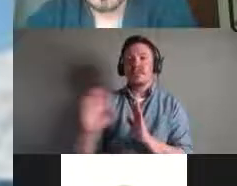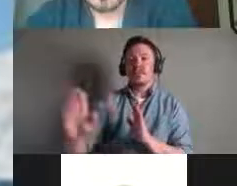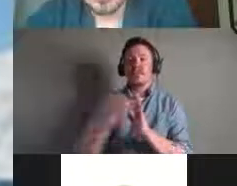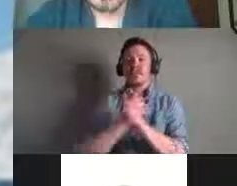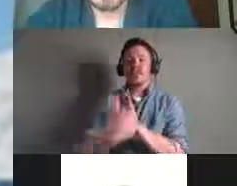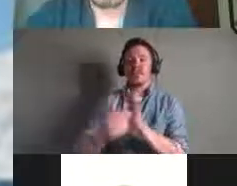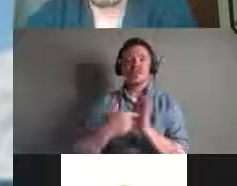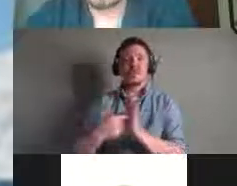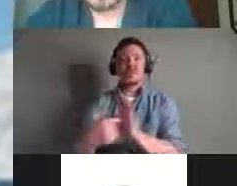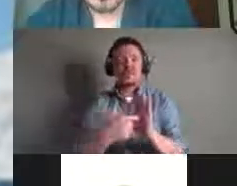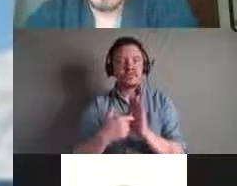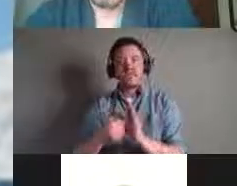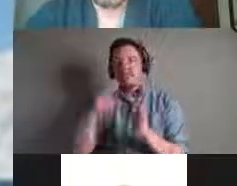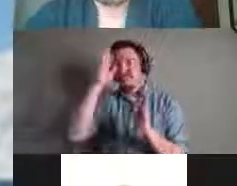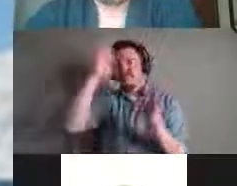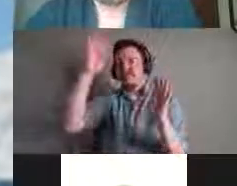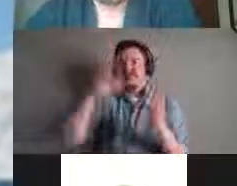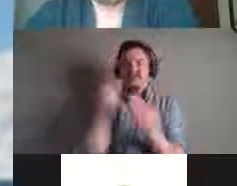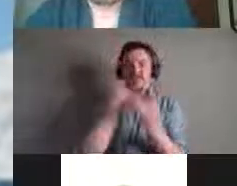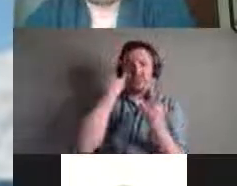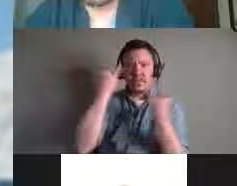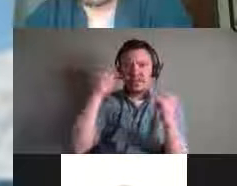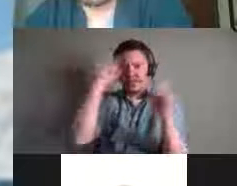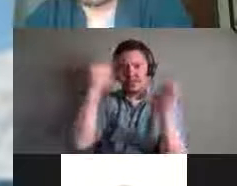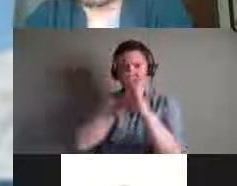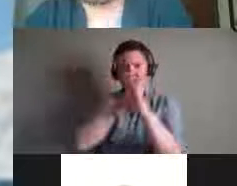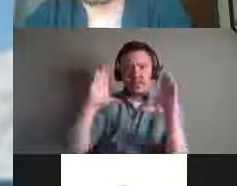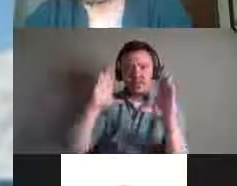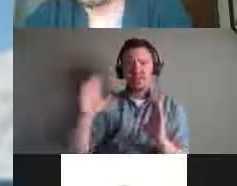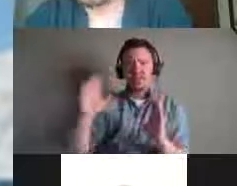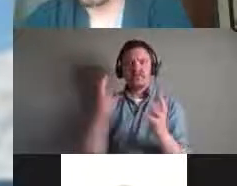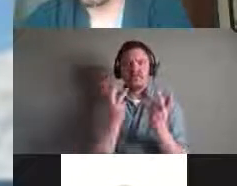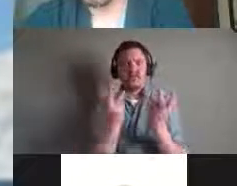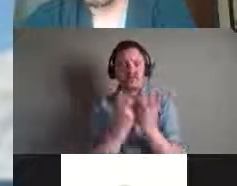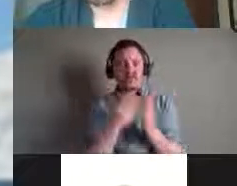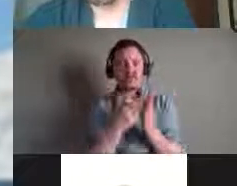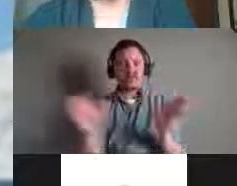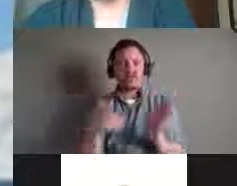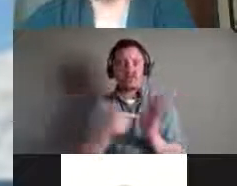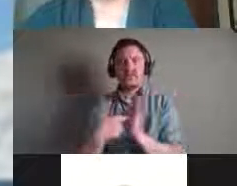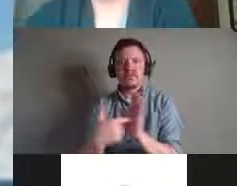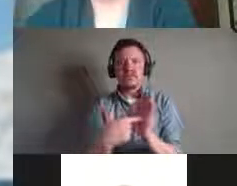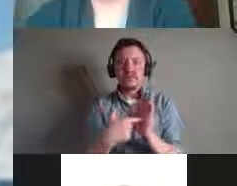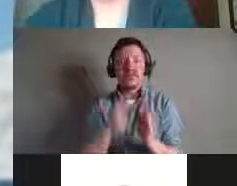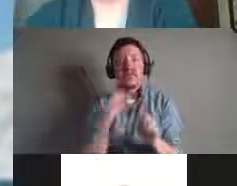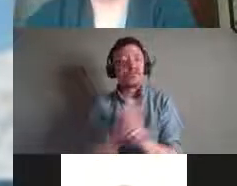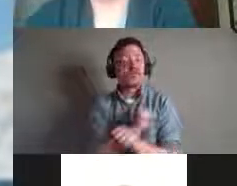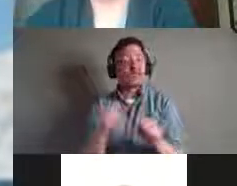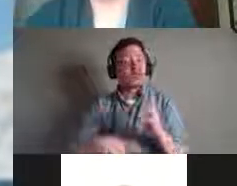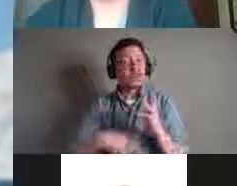originality of vision, relation to the key concepts, their work's overall suitability for public display. I would definitely